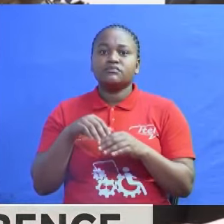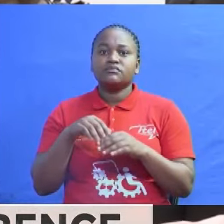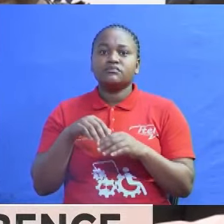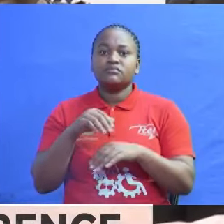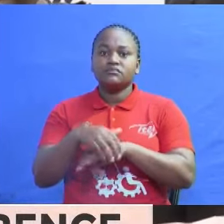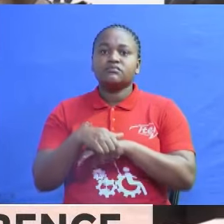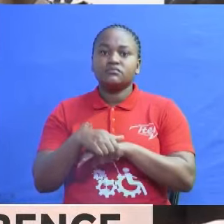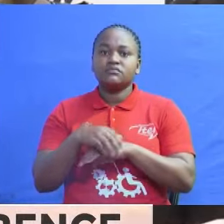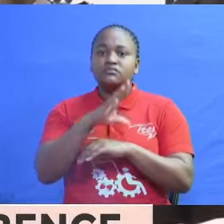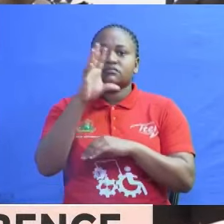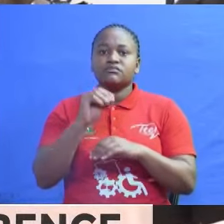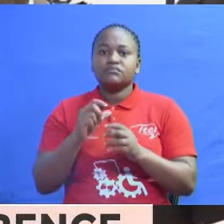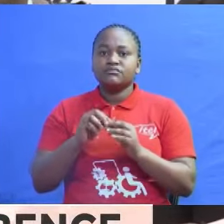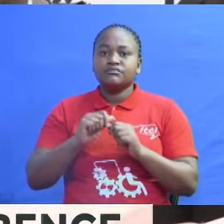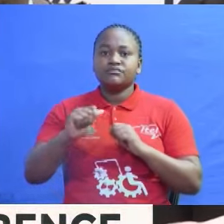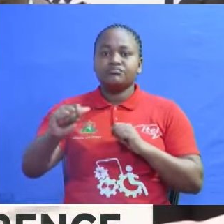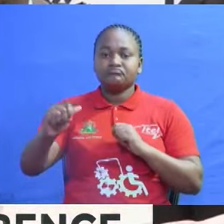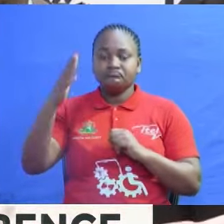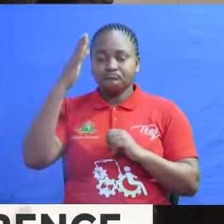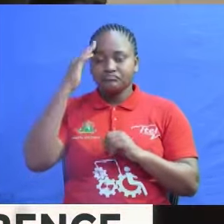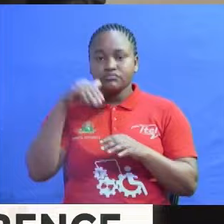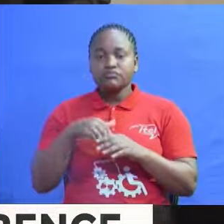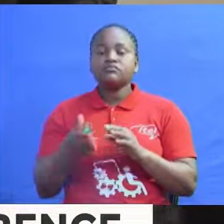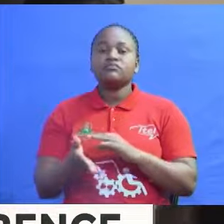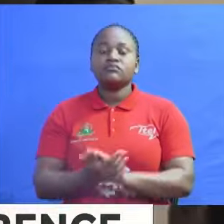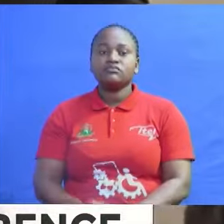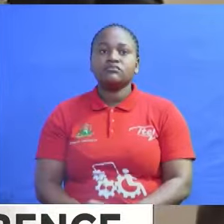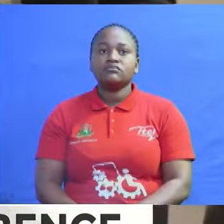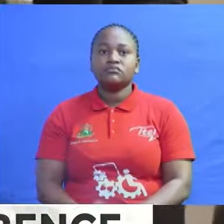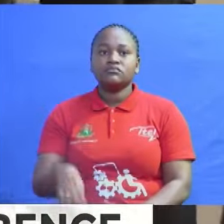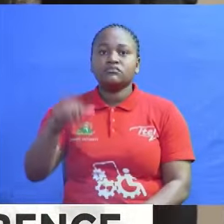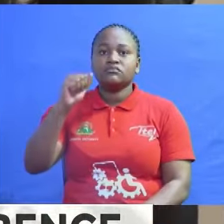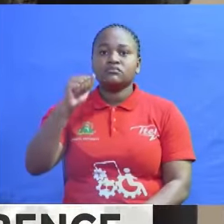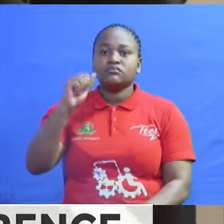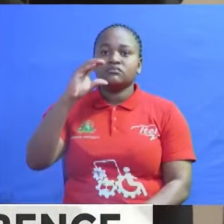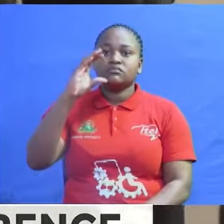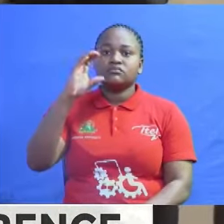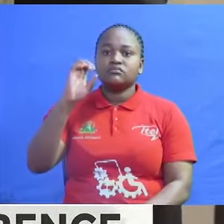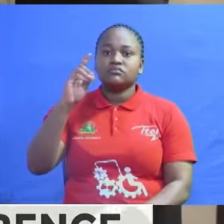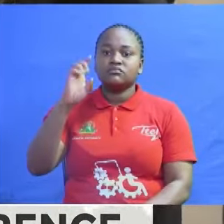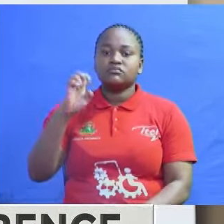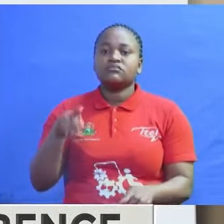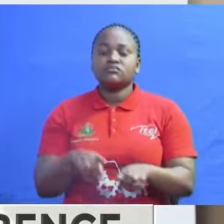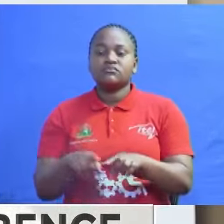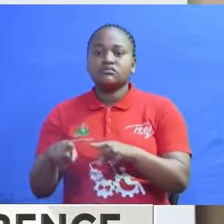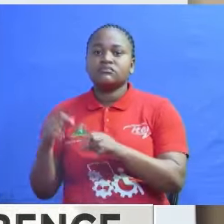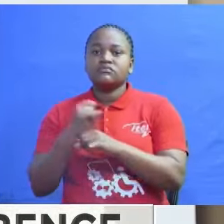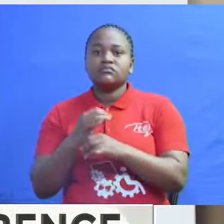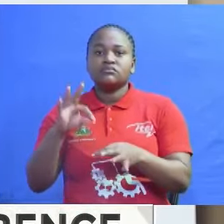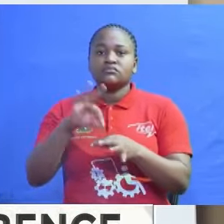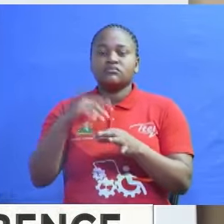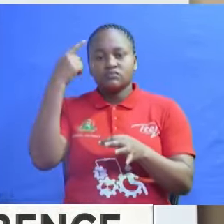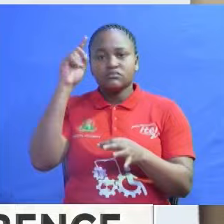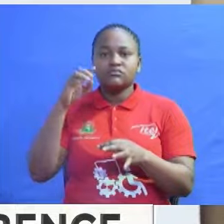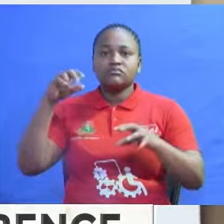Council for Distance Education here. The ACDE conference also conducted an election